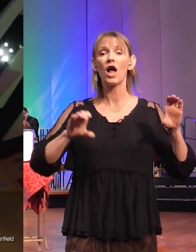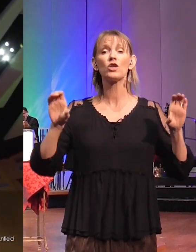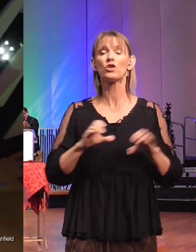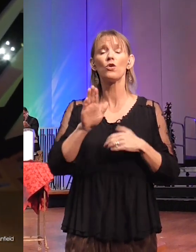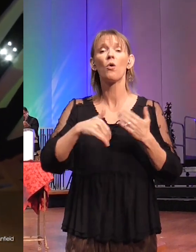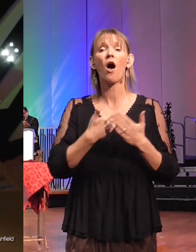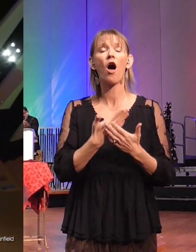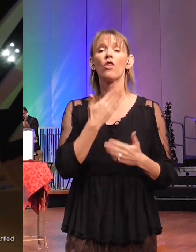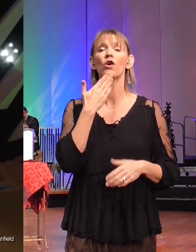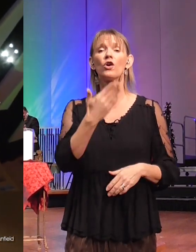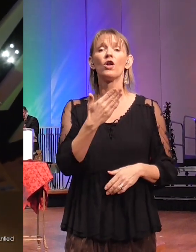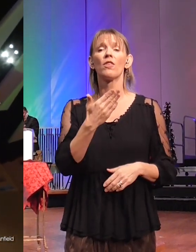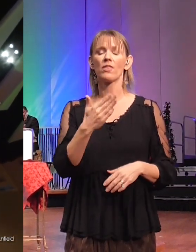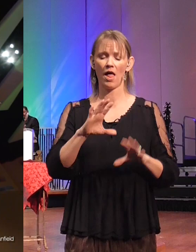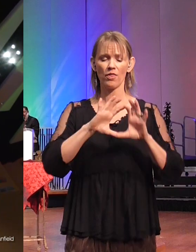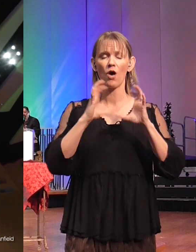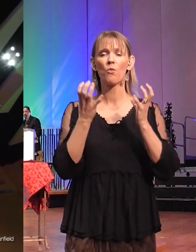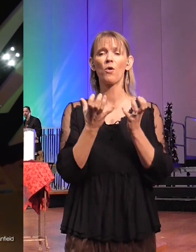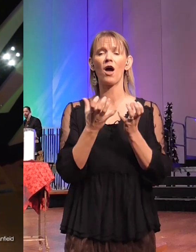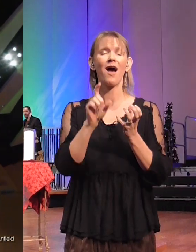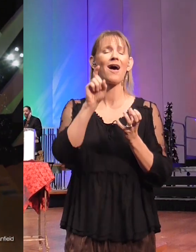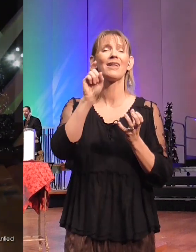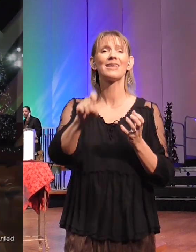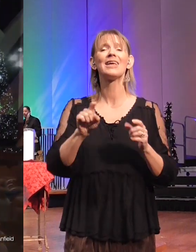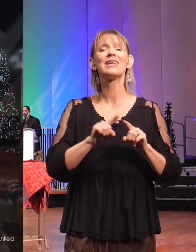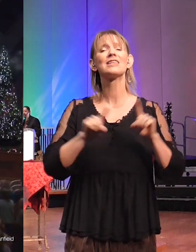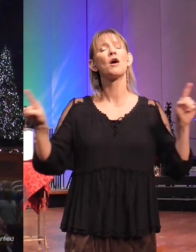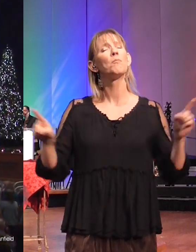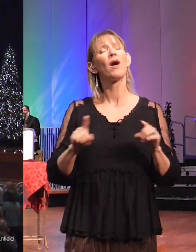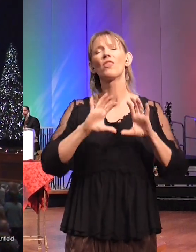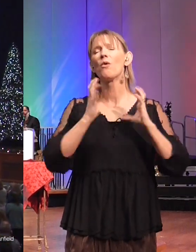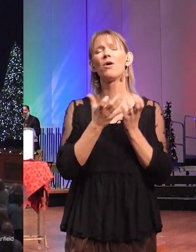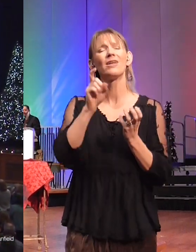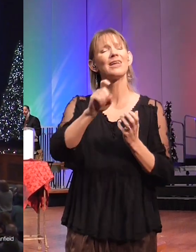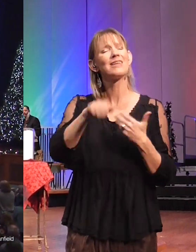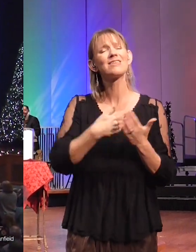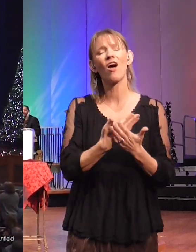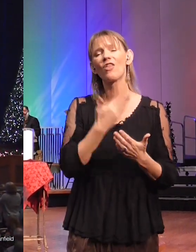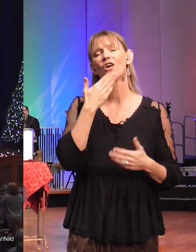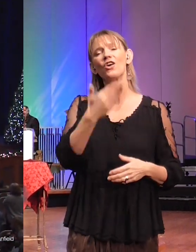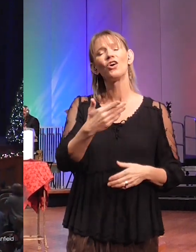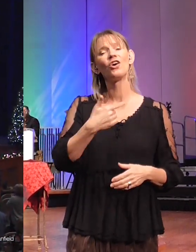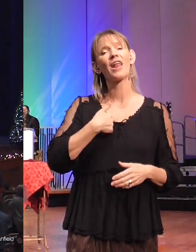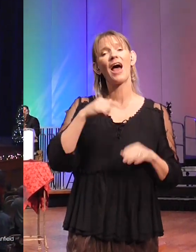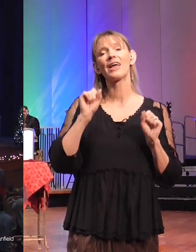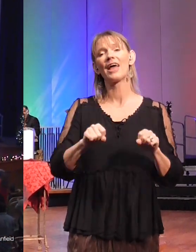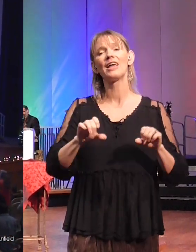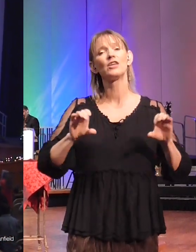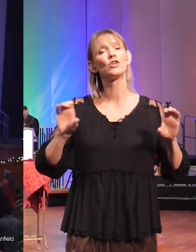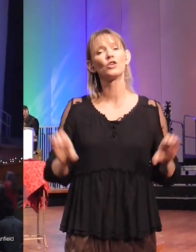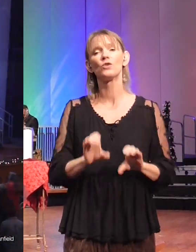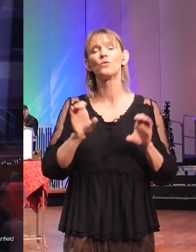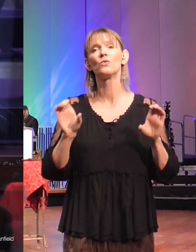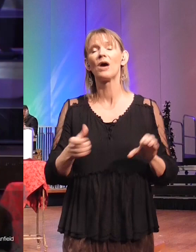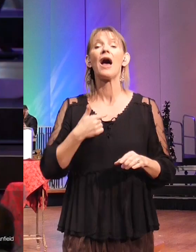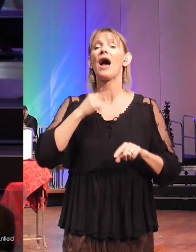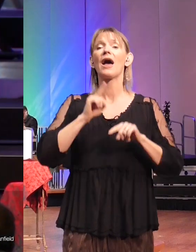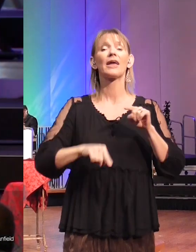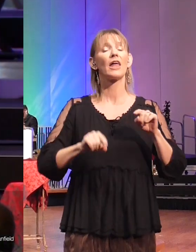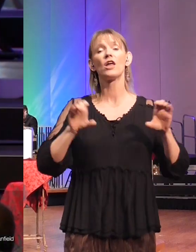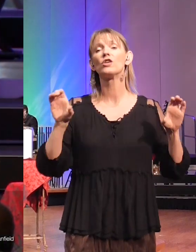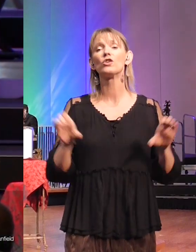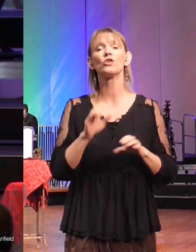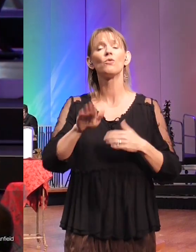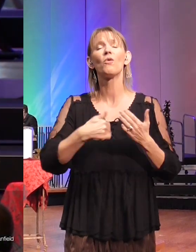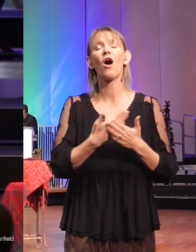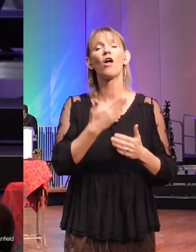I cannot do all good that the world needs, but the world needs all the good I can do.